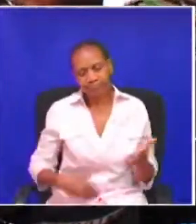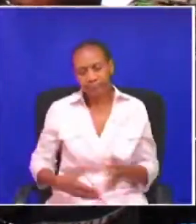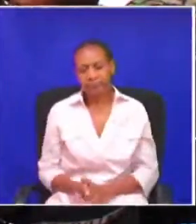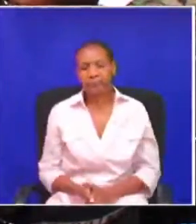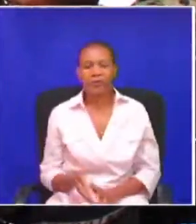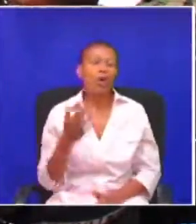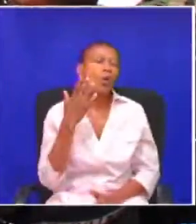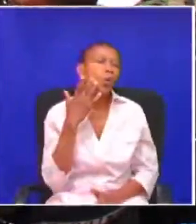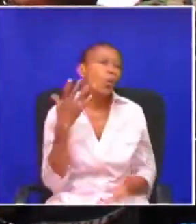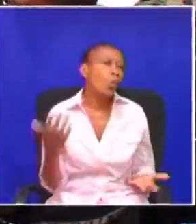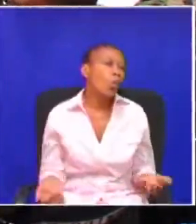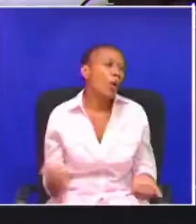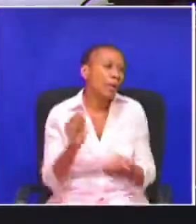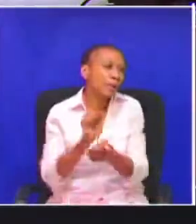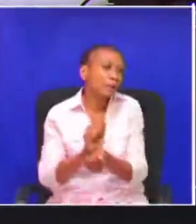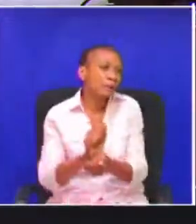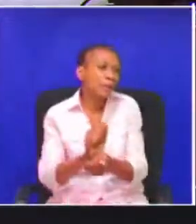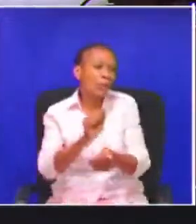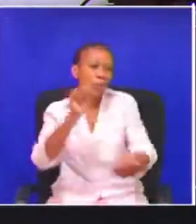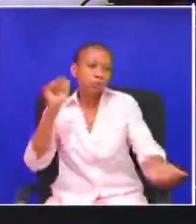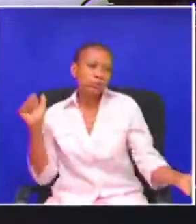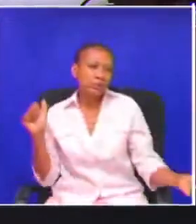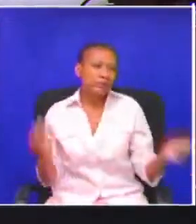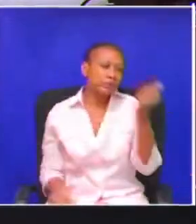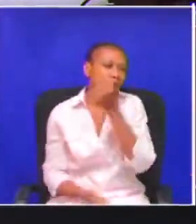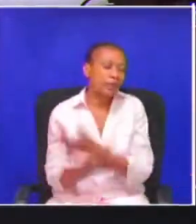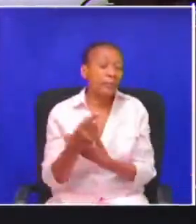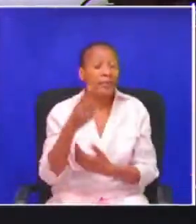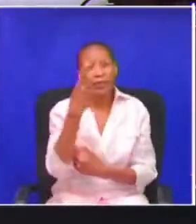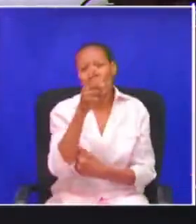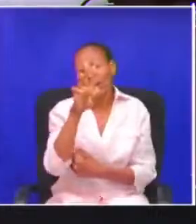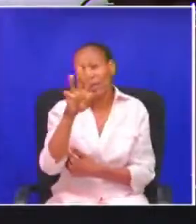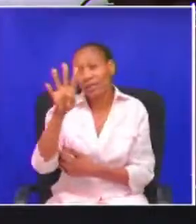When democracy dawned in our country in 1994,